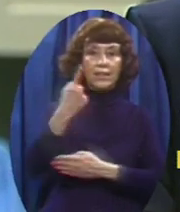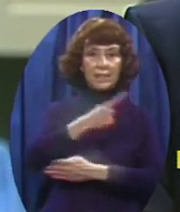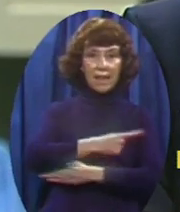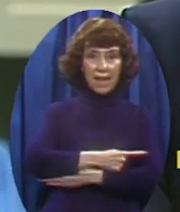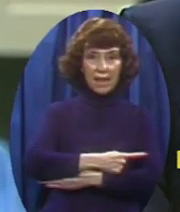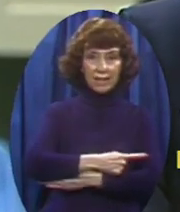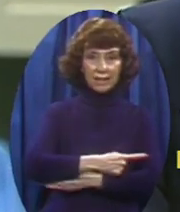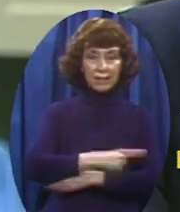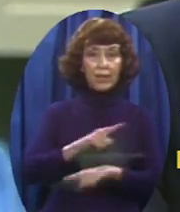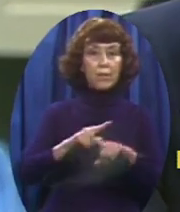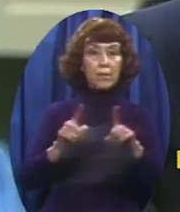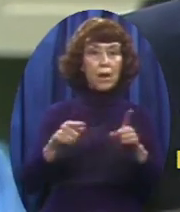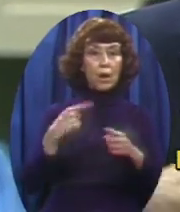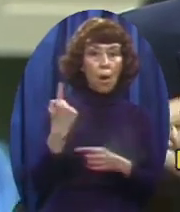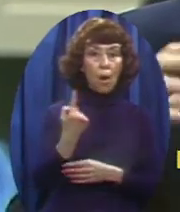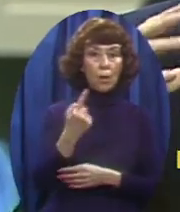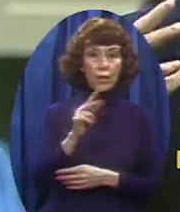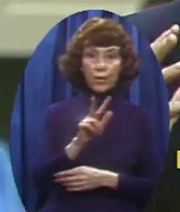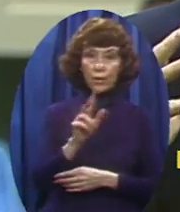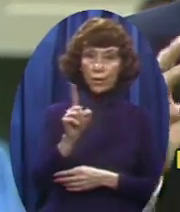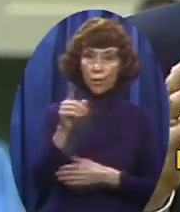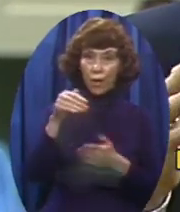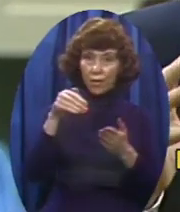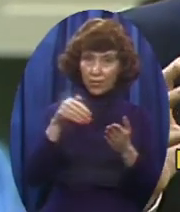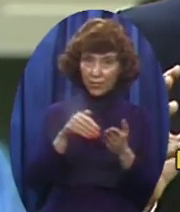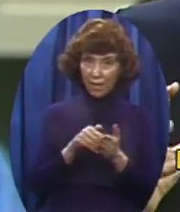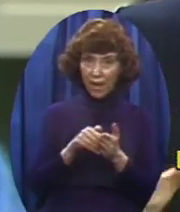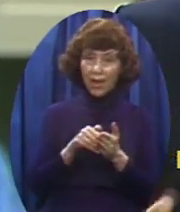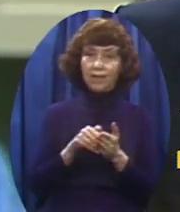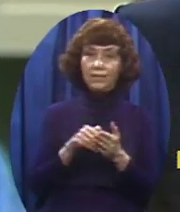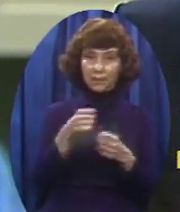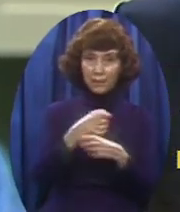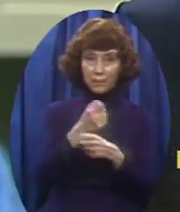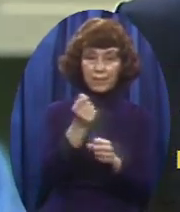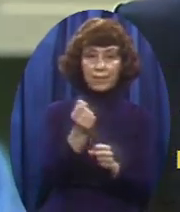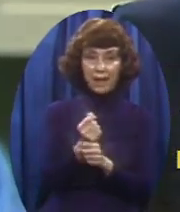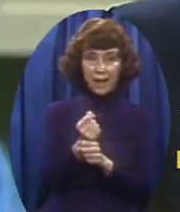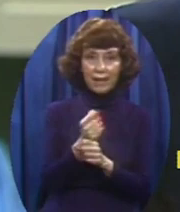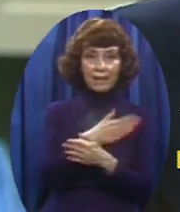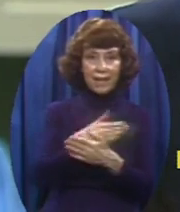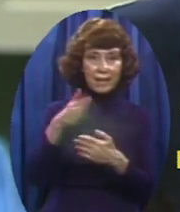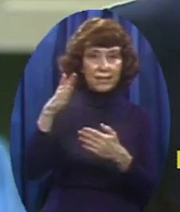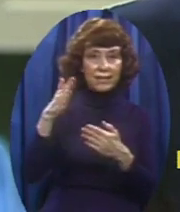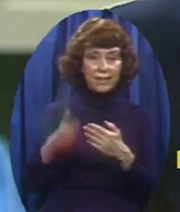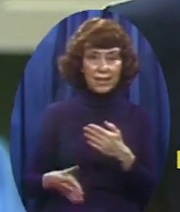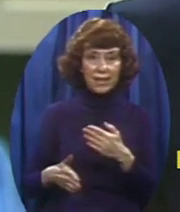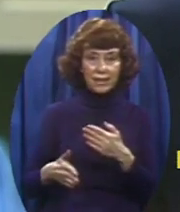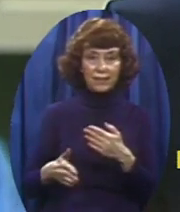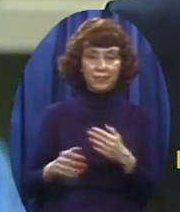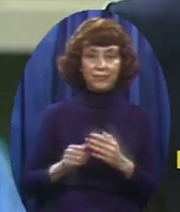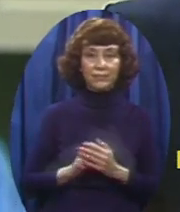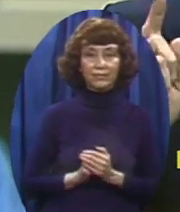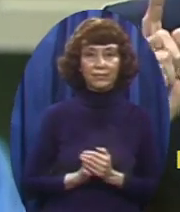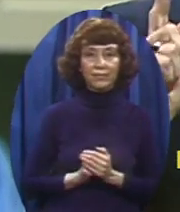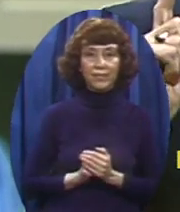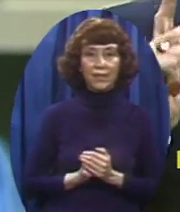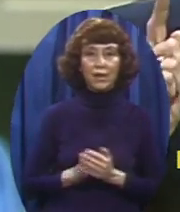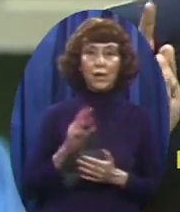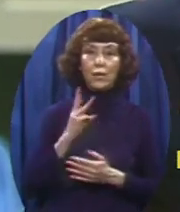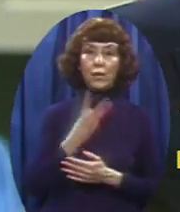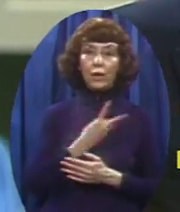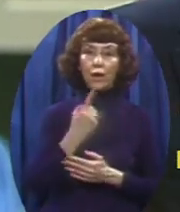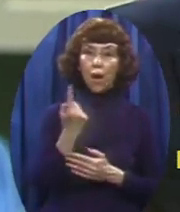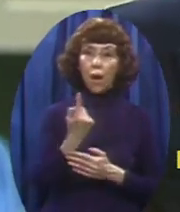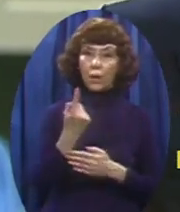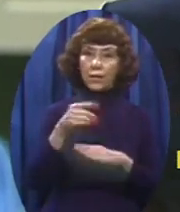31,001 calling, that is, we've only produced 31,000 sets, we'll just have to refuse the pledge because we're just going to